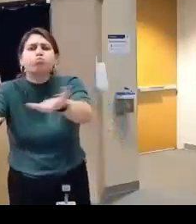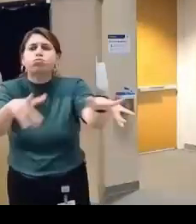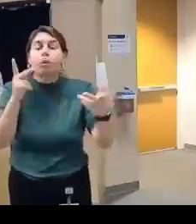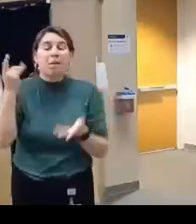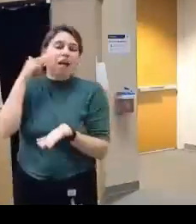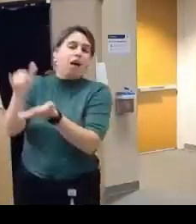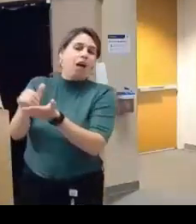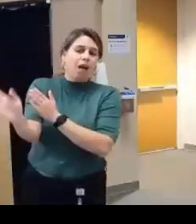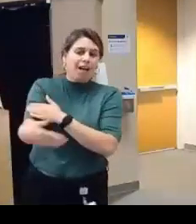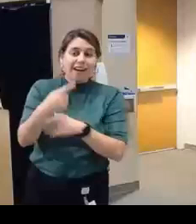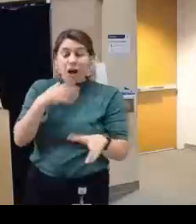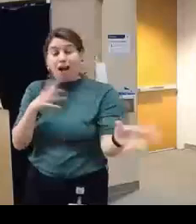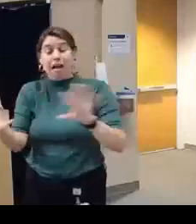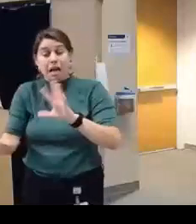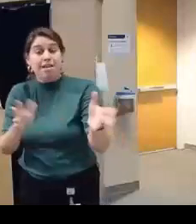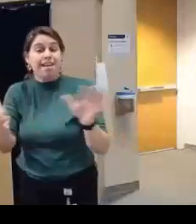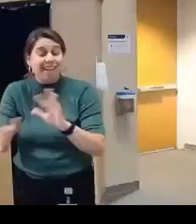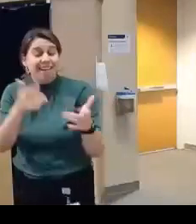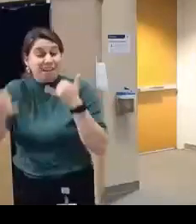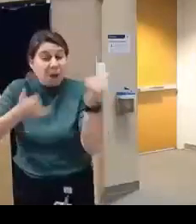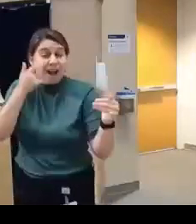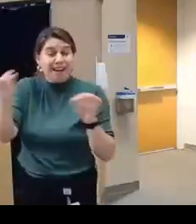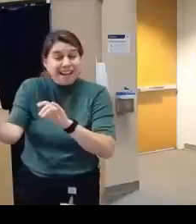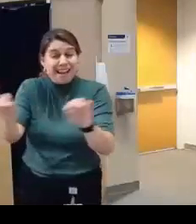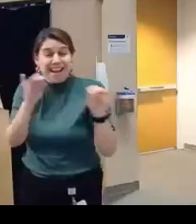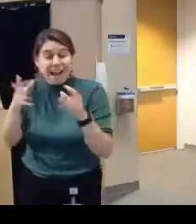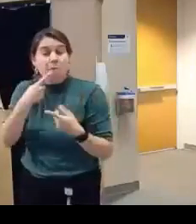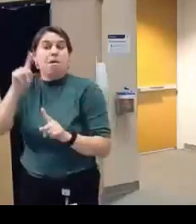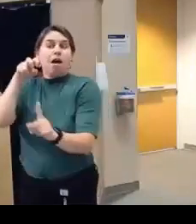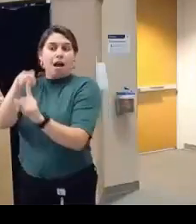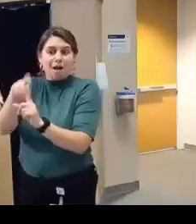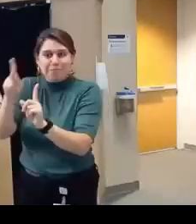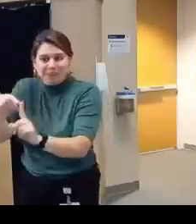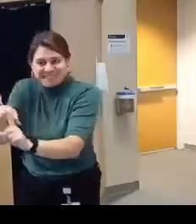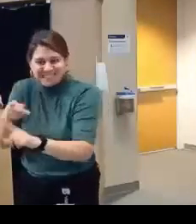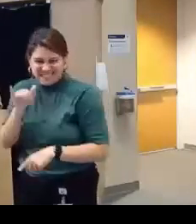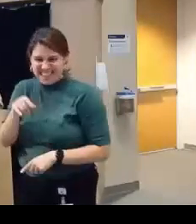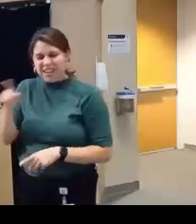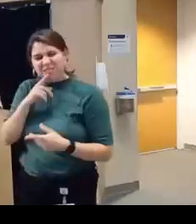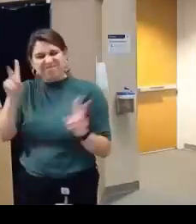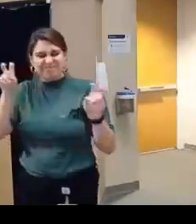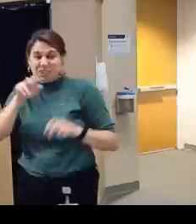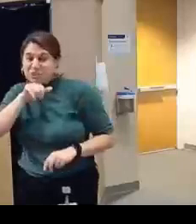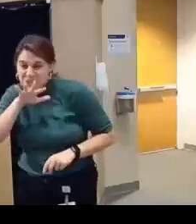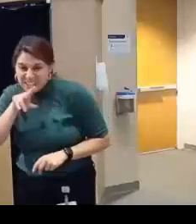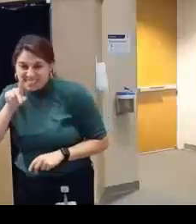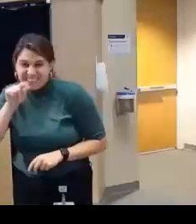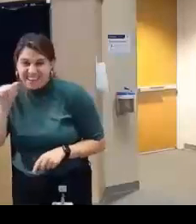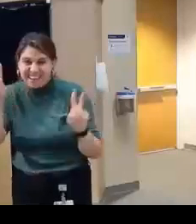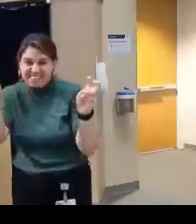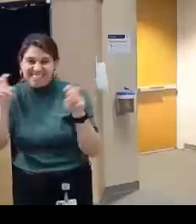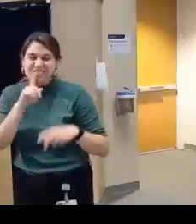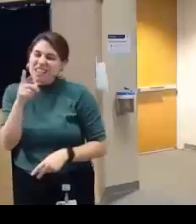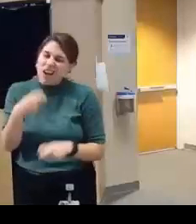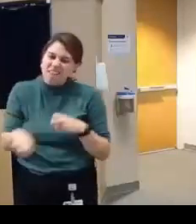people hanging up on you and a lot of repeated phone calls until finally you get a hold of somebody. So this data is dirty, if you will. It's